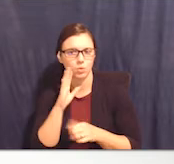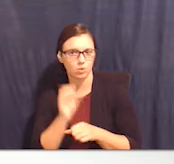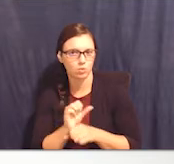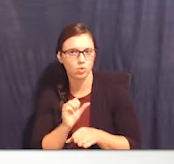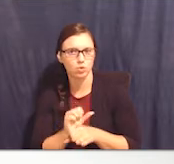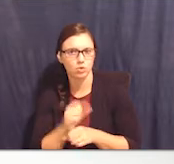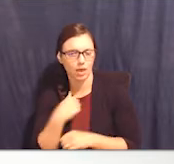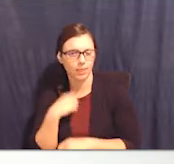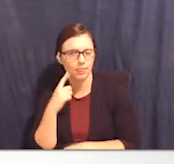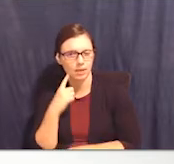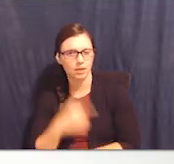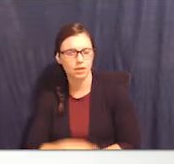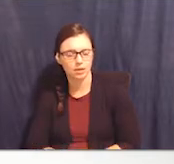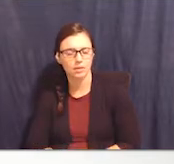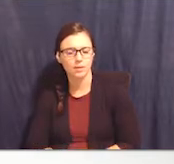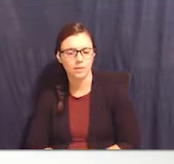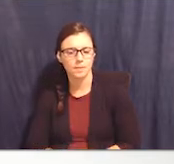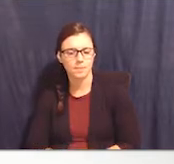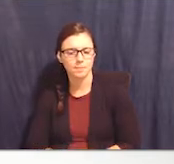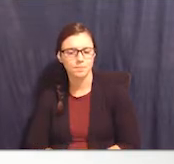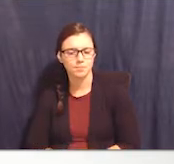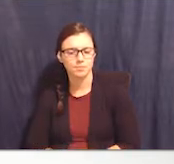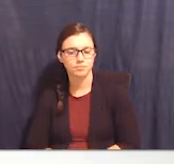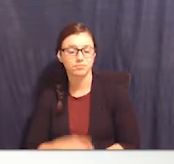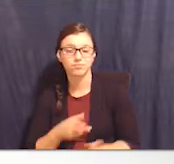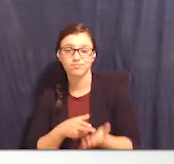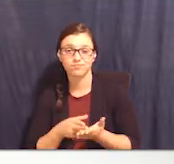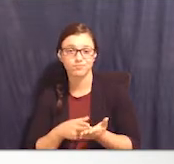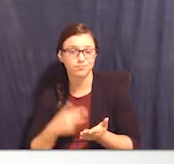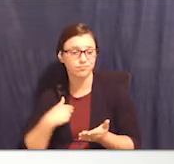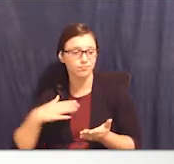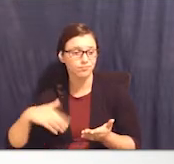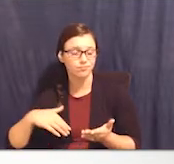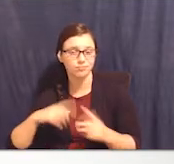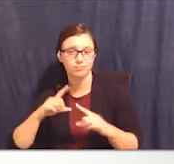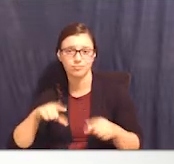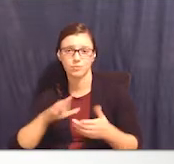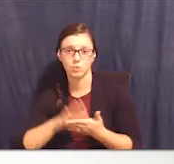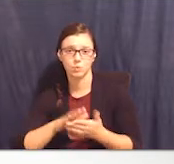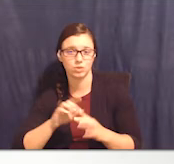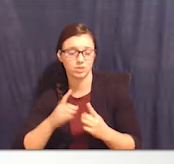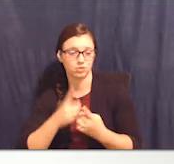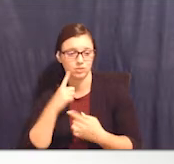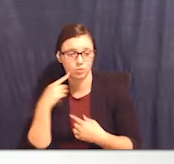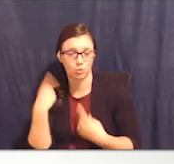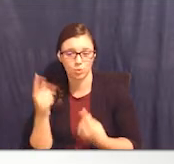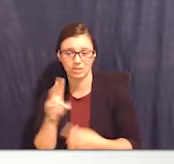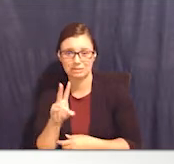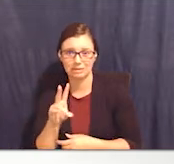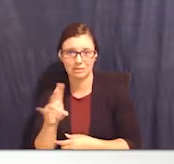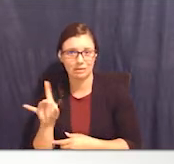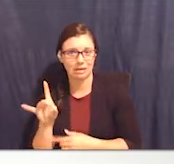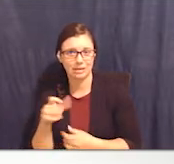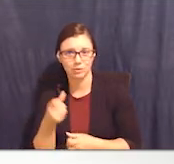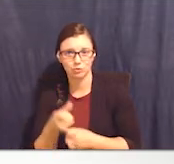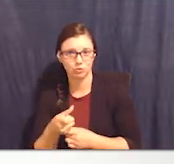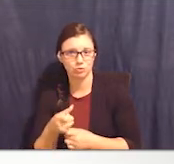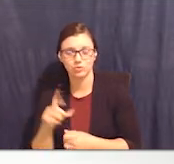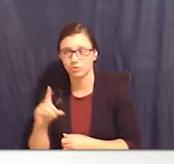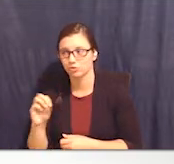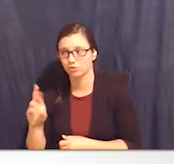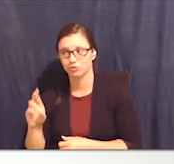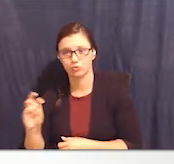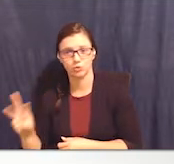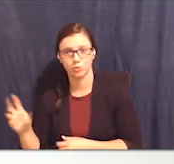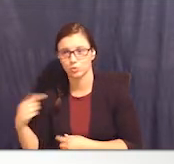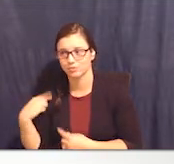once Yeah. a month or something like that, during lunch or something, or once a week. And many of the clubs do meet during the lunch break, that 2-hour lunch period. Yes, ma'am. Well, so